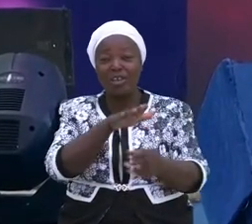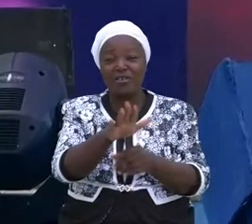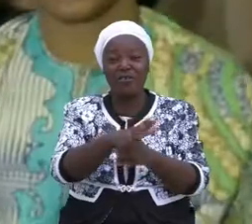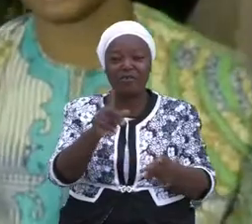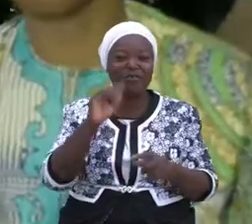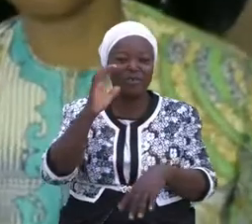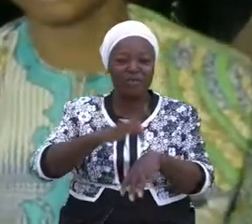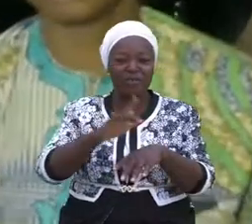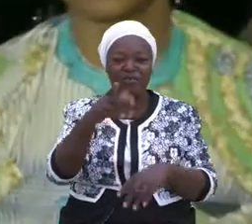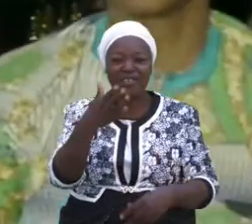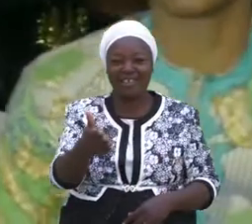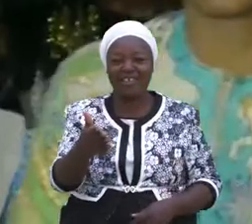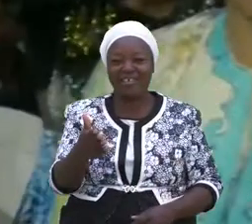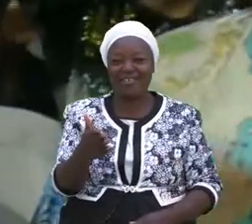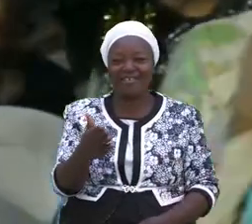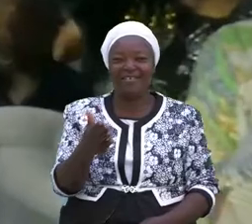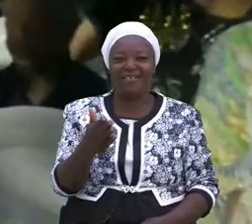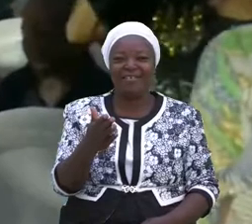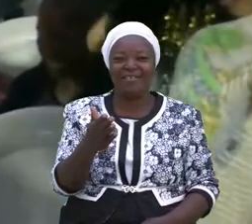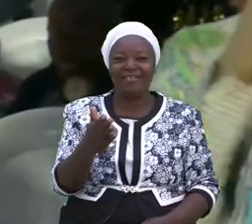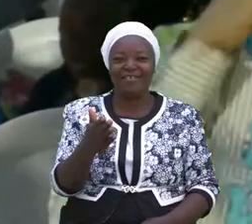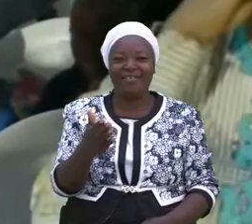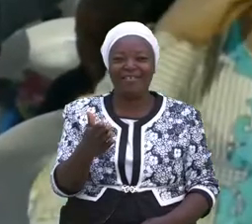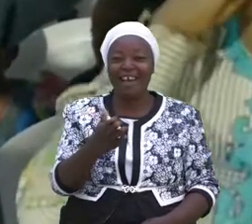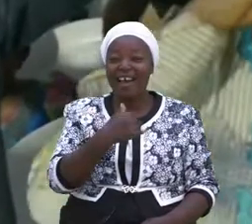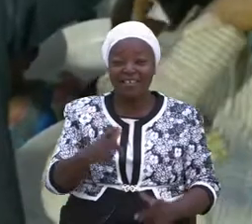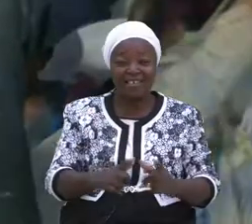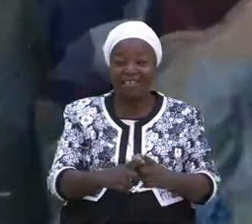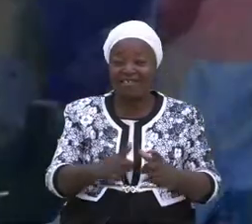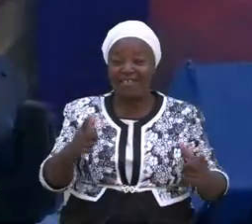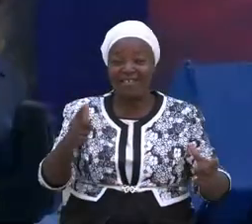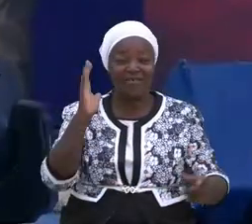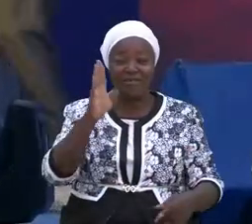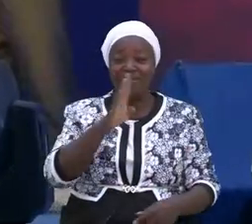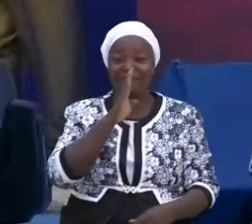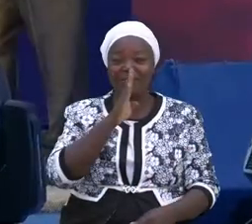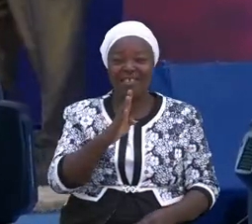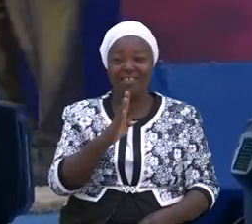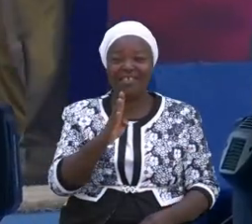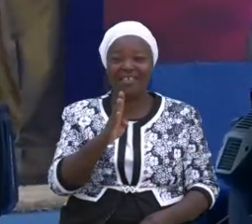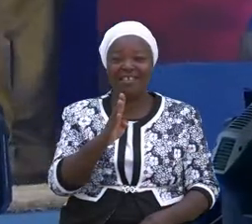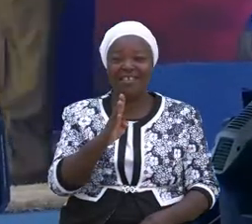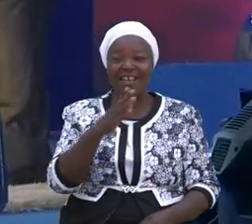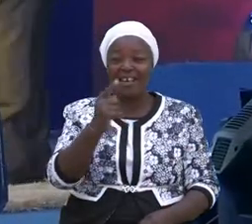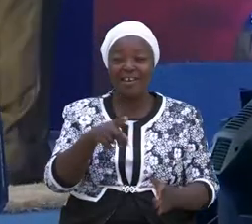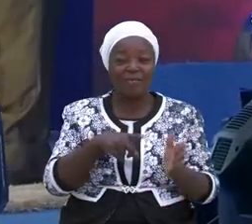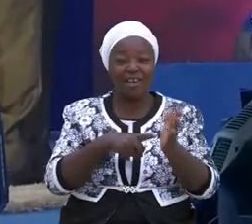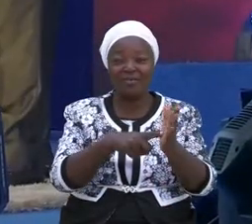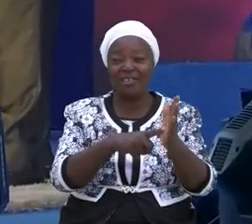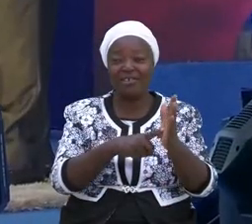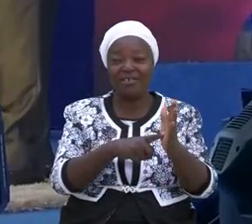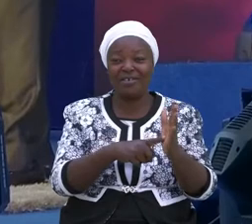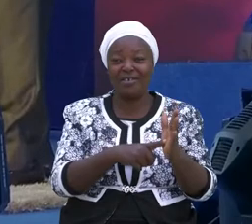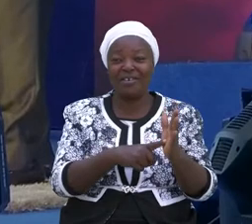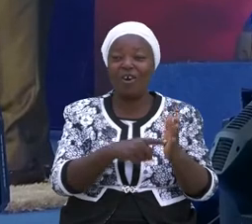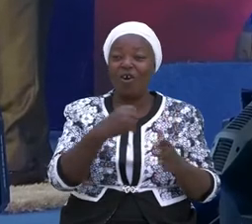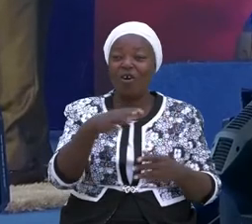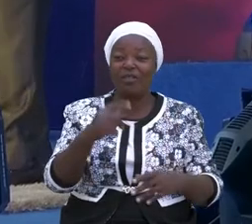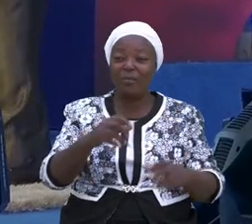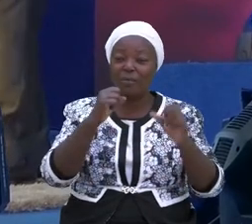there. And great will be the manifestation of the